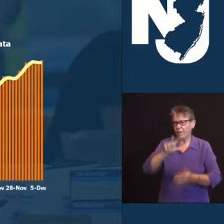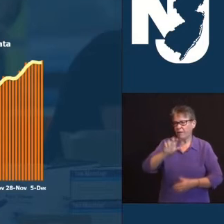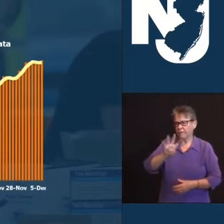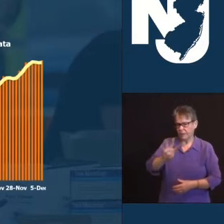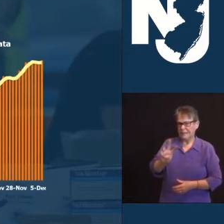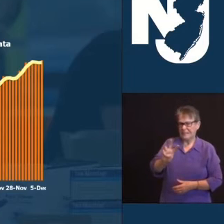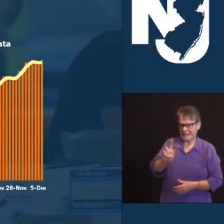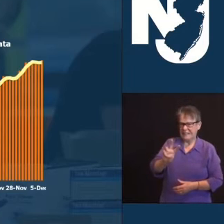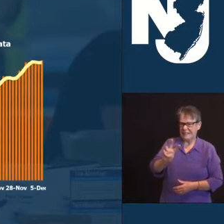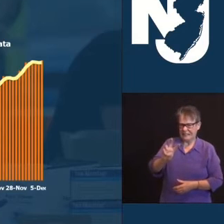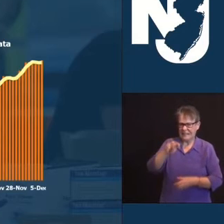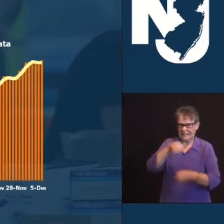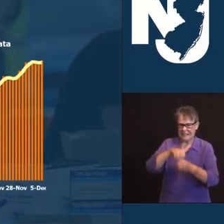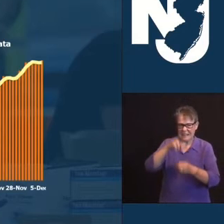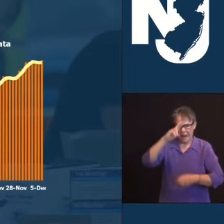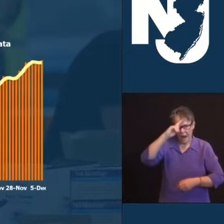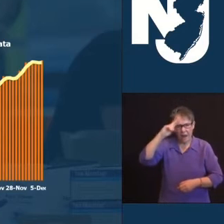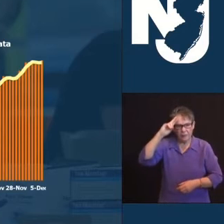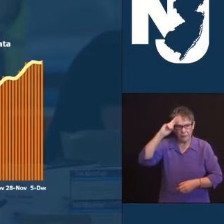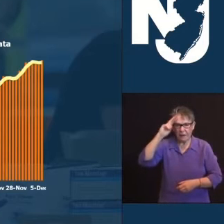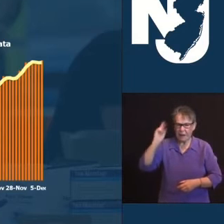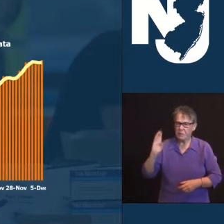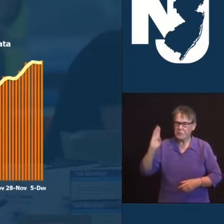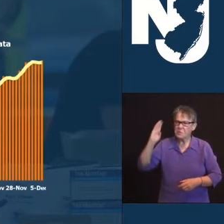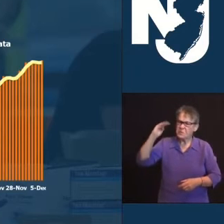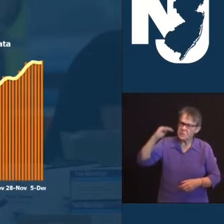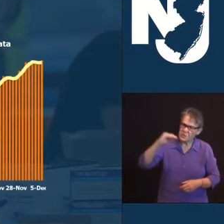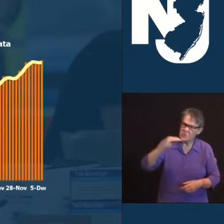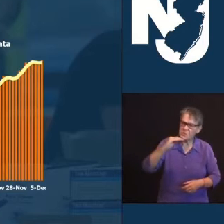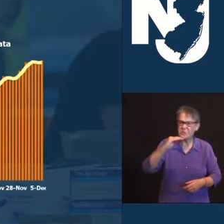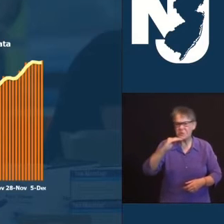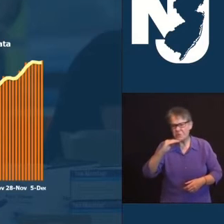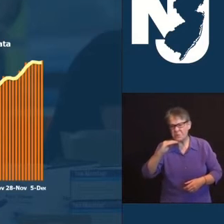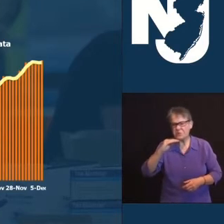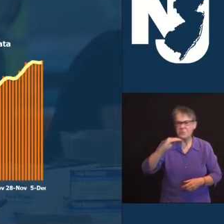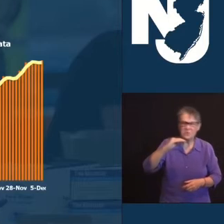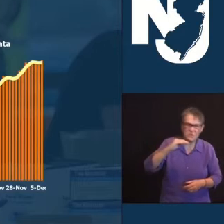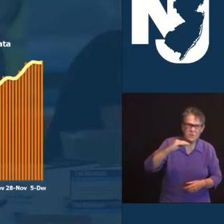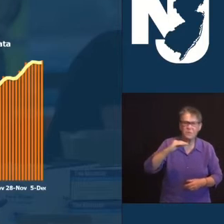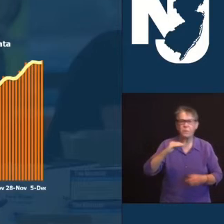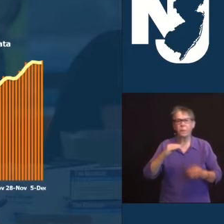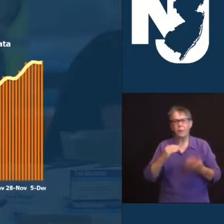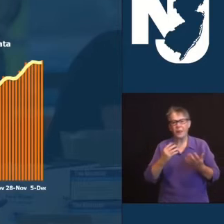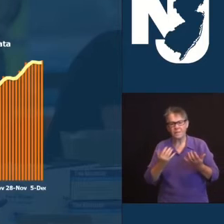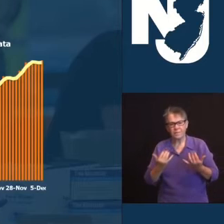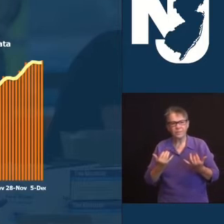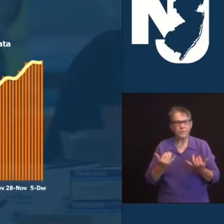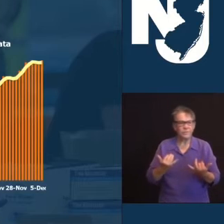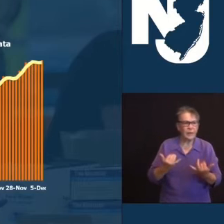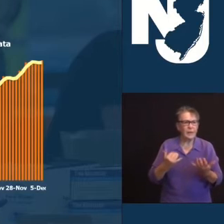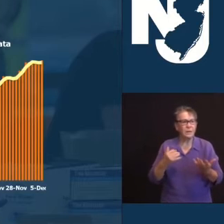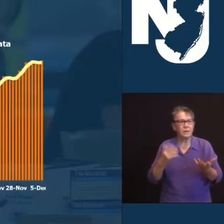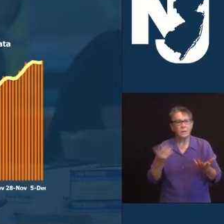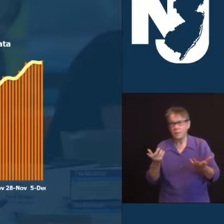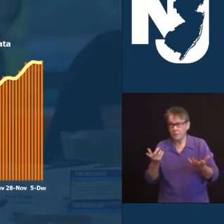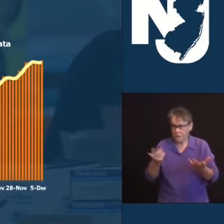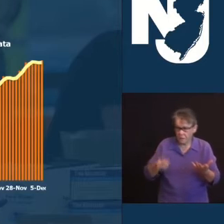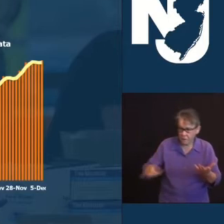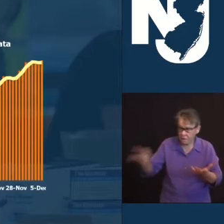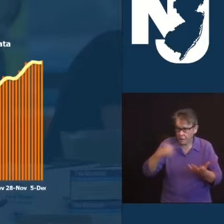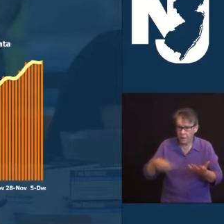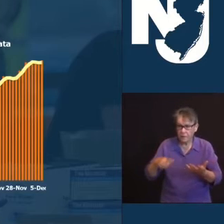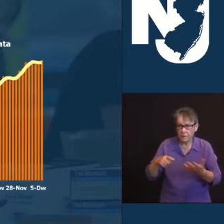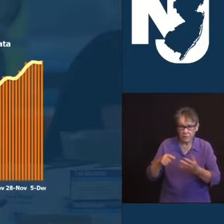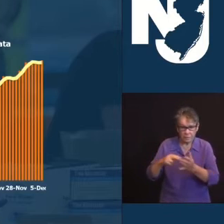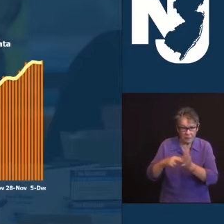being treated, along with another 236 patients awaiting the test results, for a total